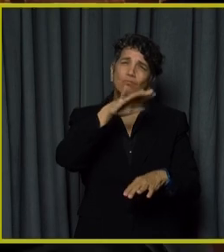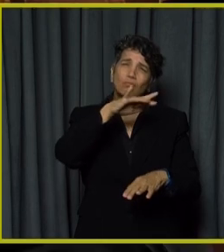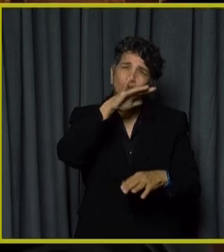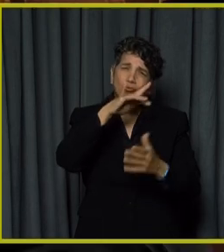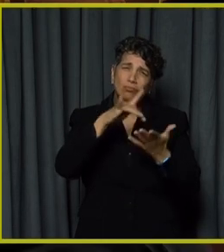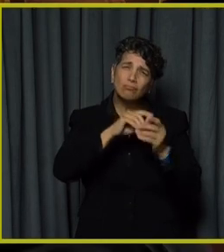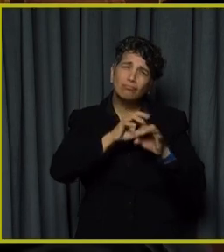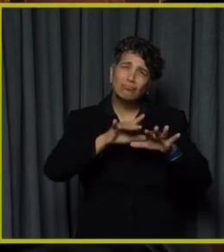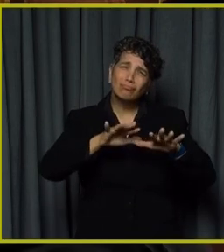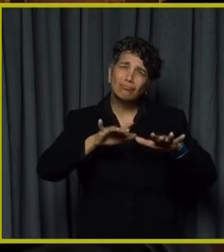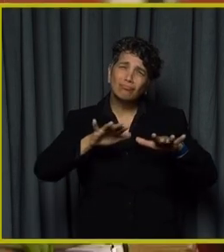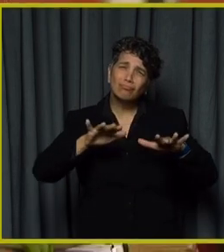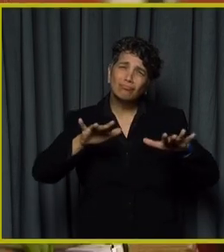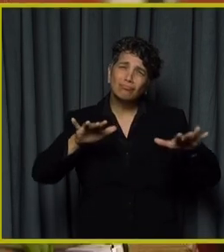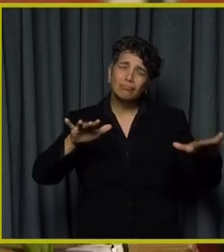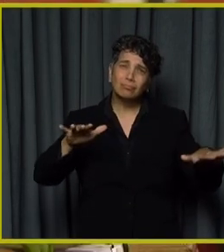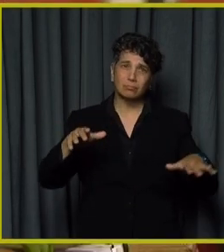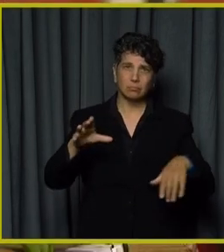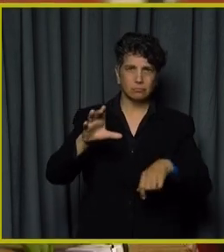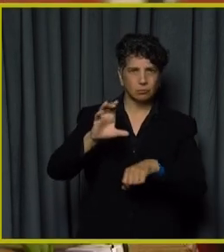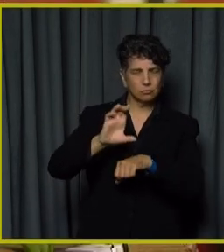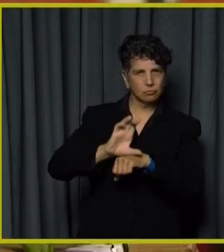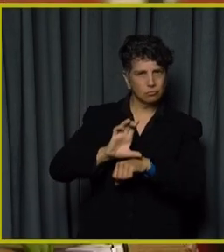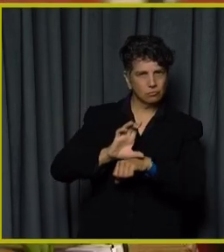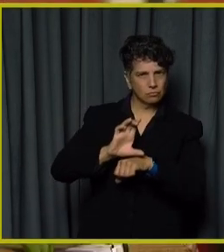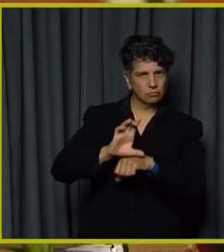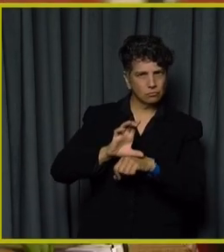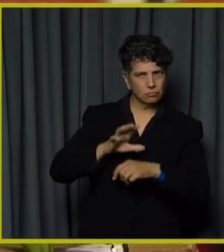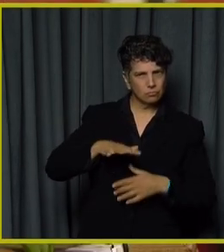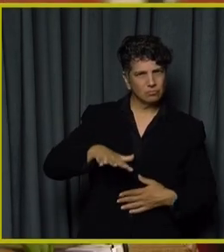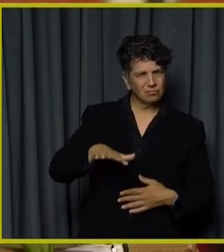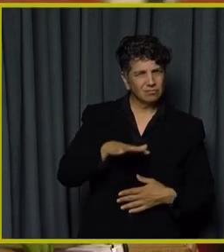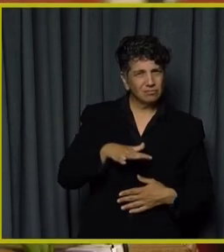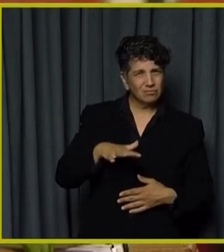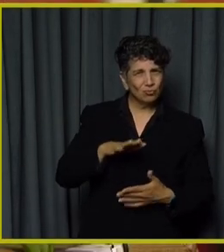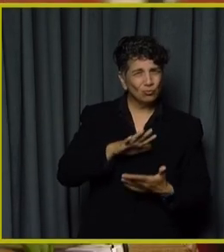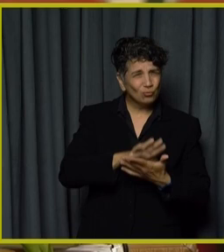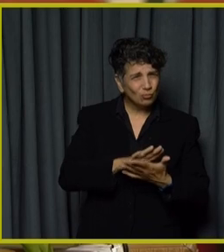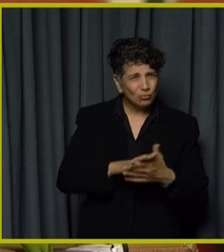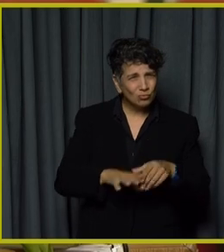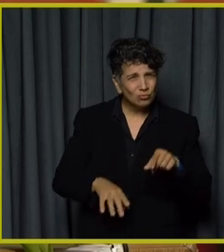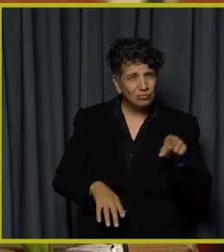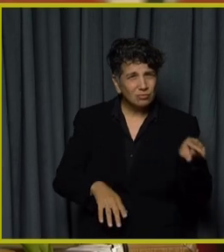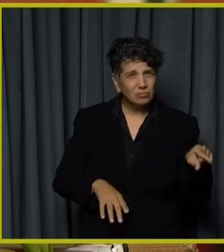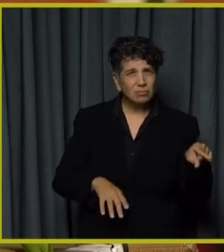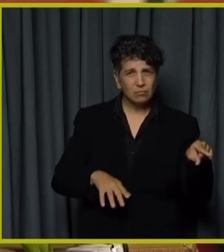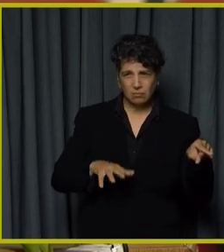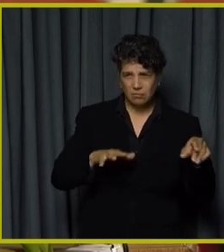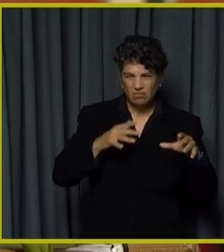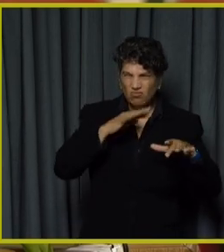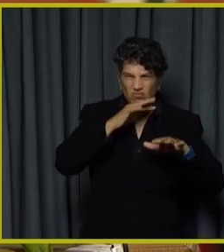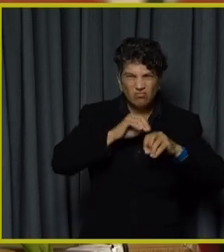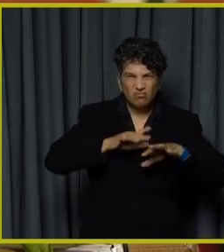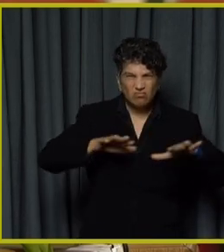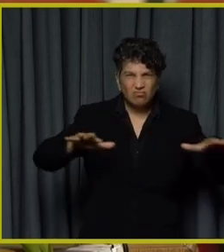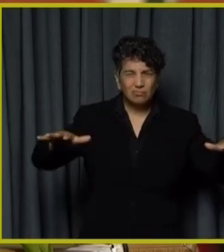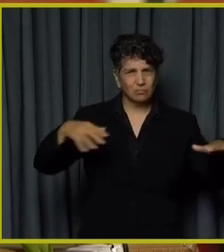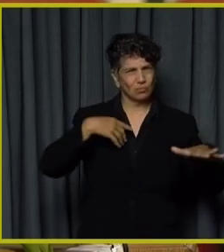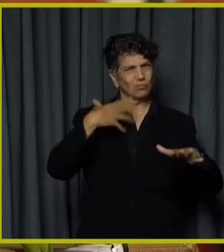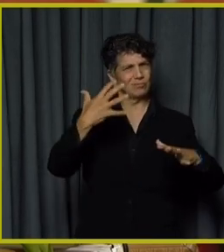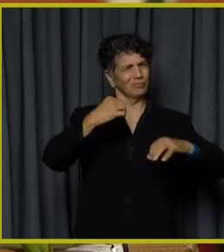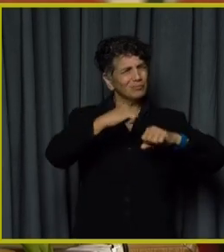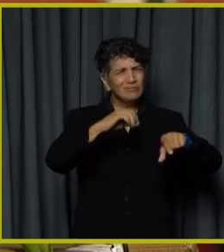parish. If they close that school in an emergency plan to protect the children, that school sits